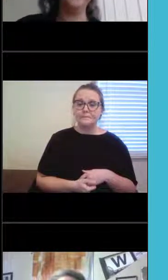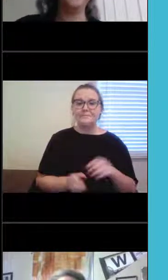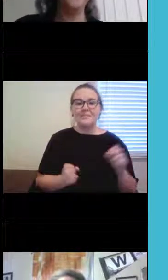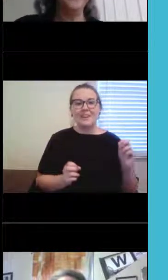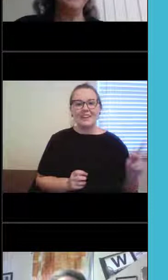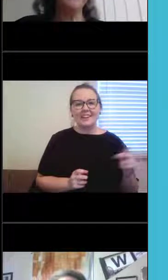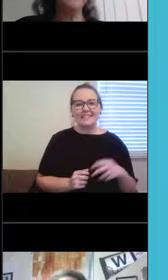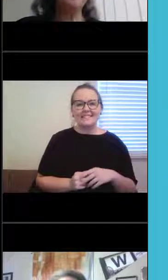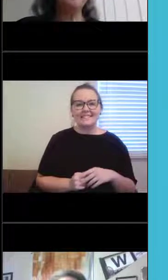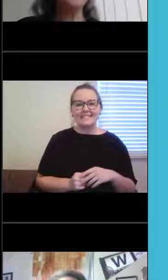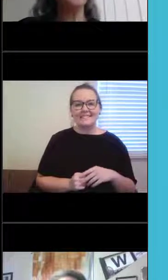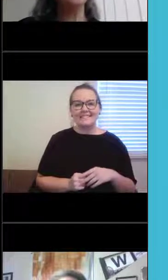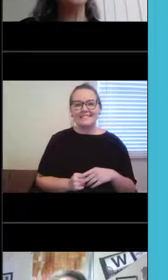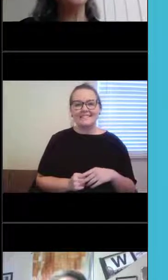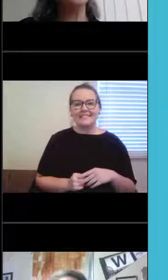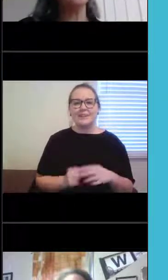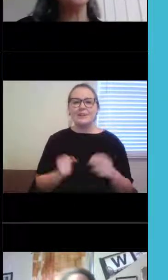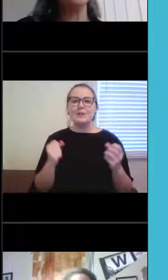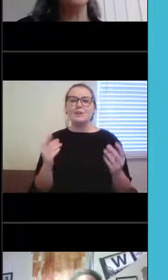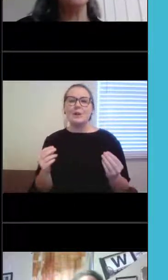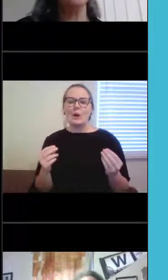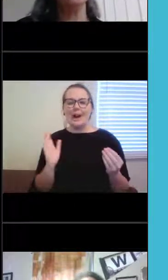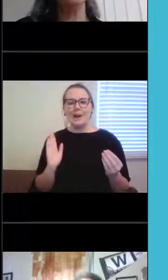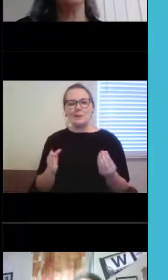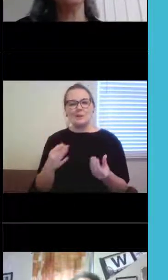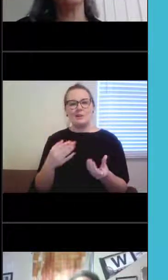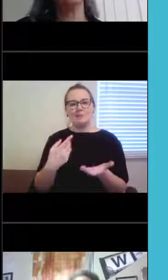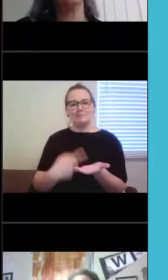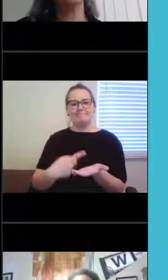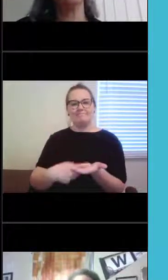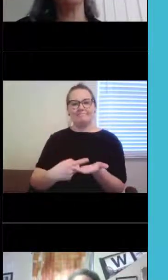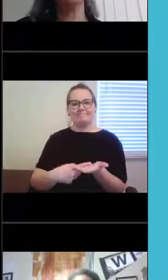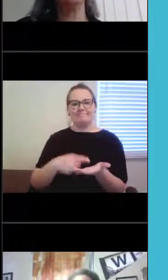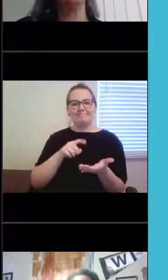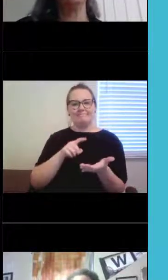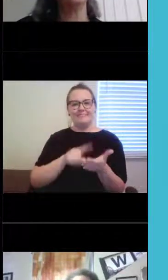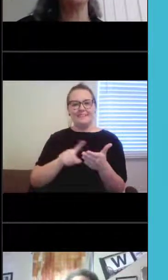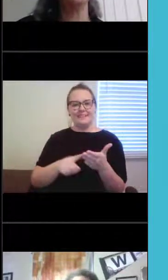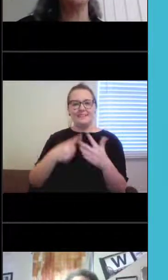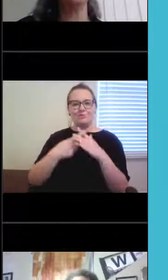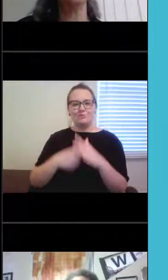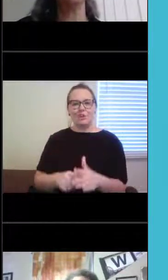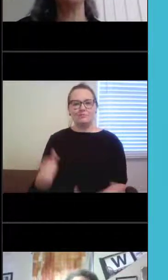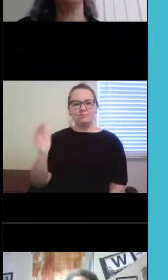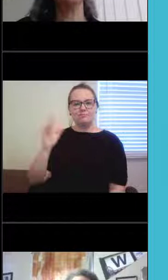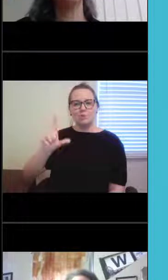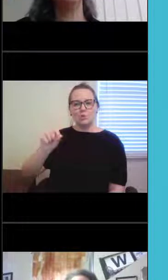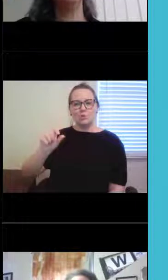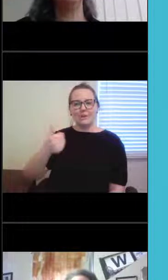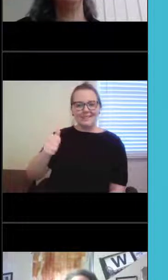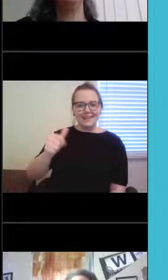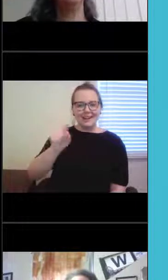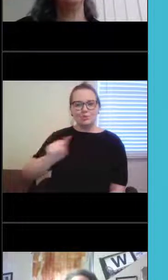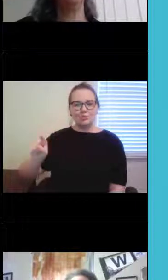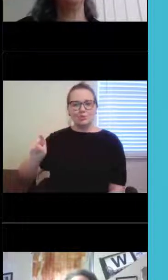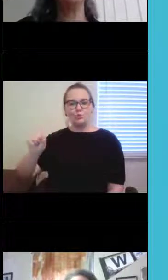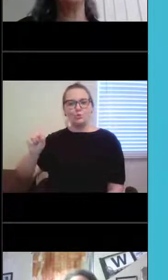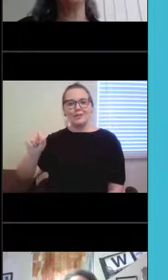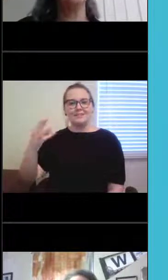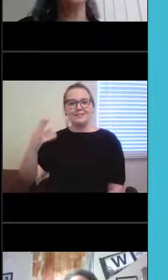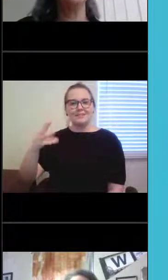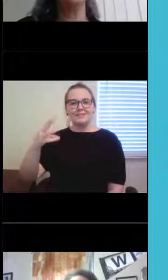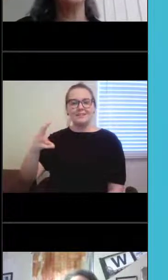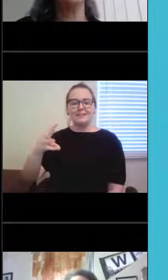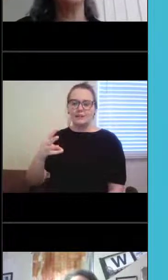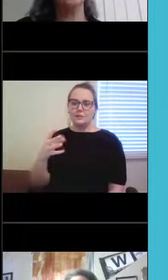Okay, thanks. So I'm going to talk about a study I did that started in 2010, went through 2016. It was